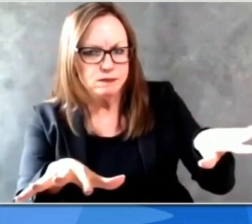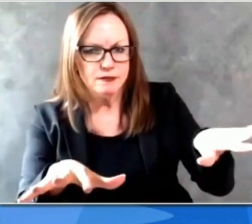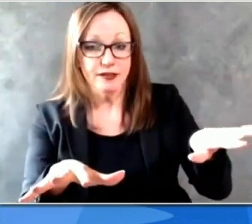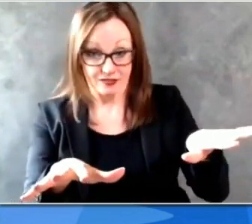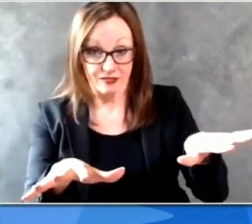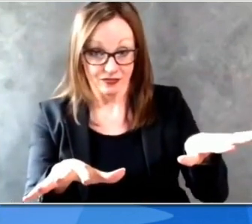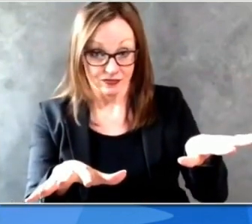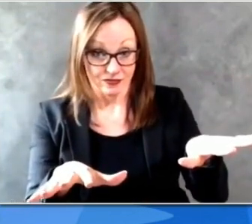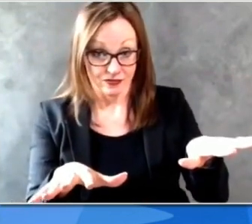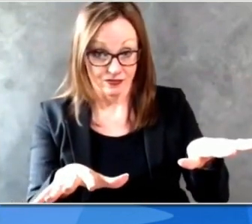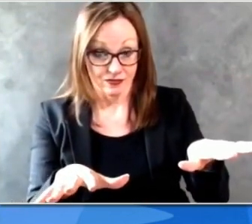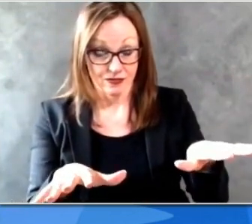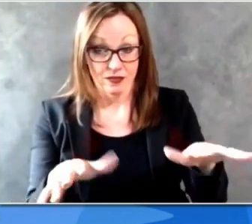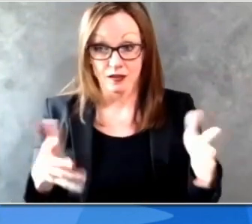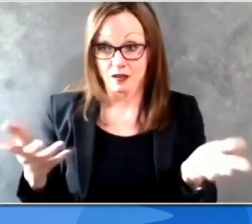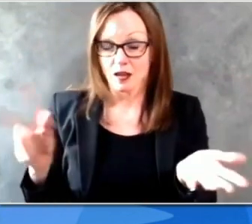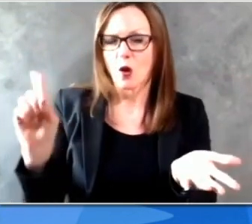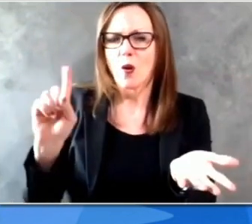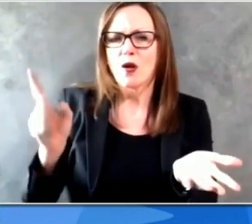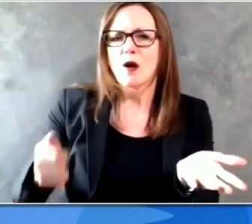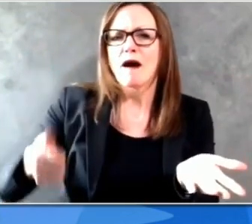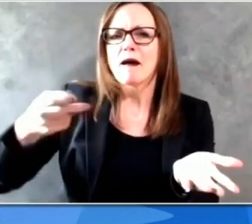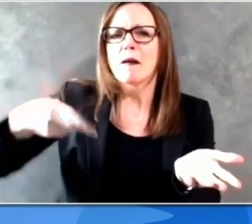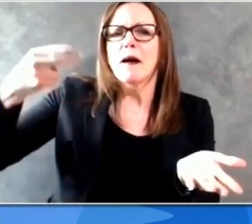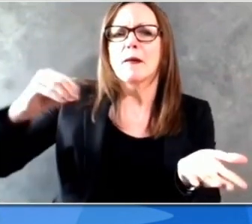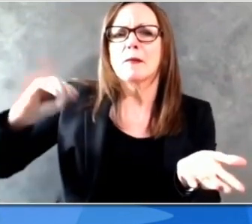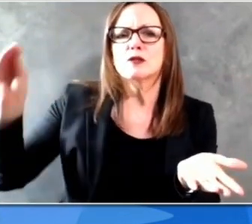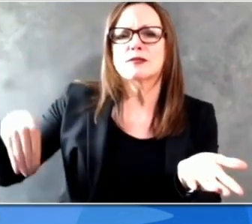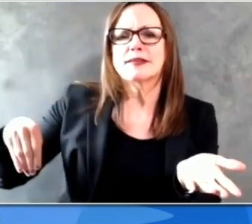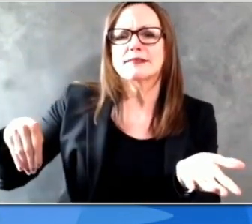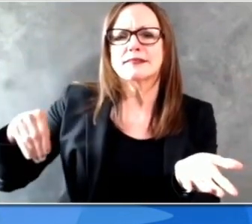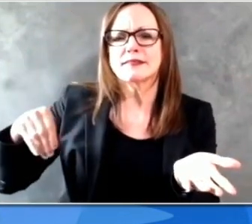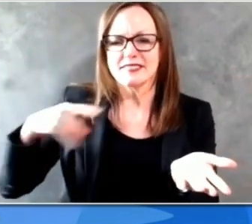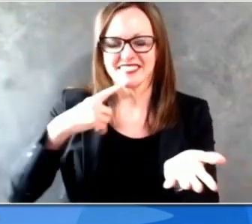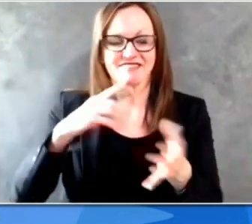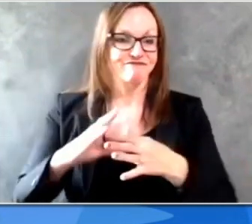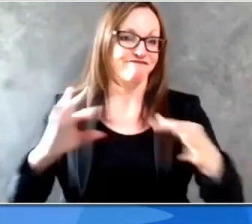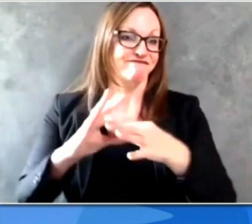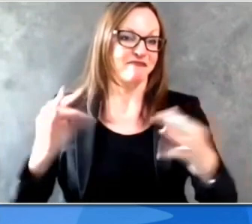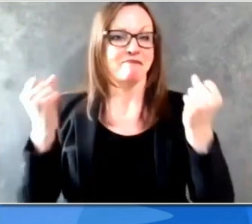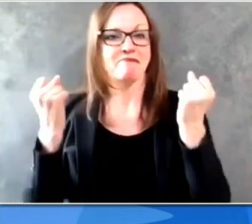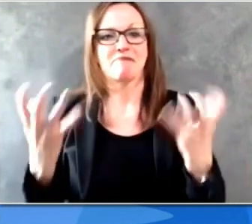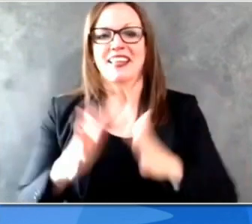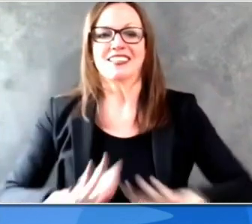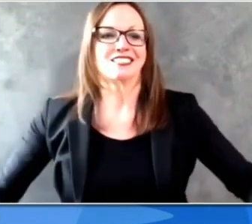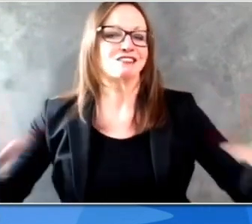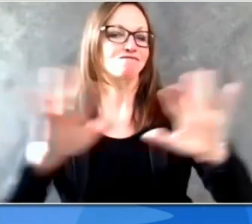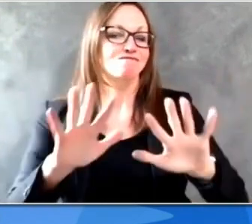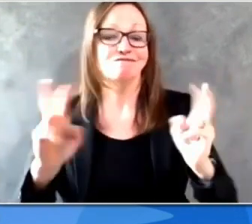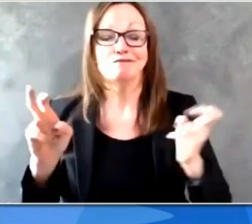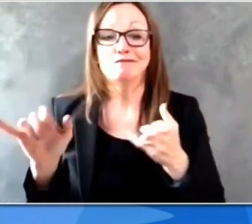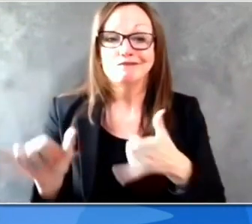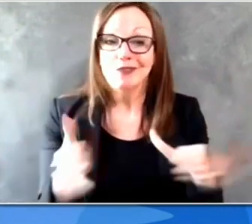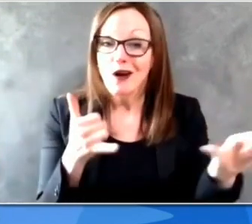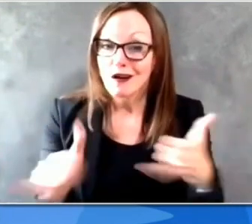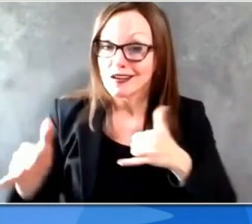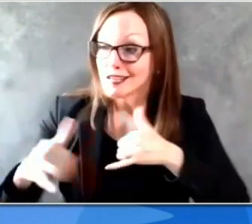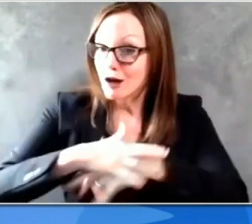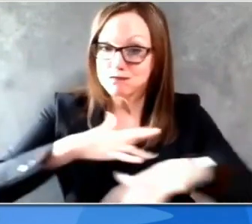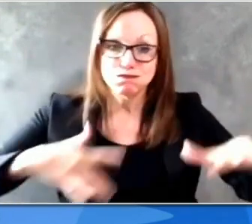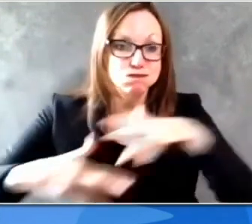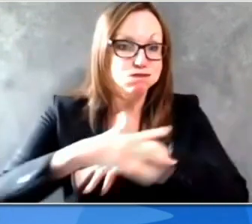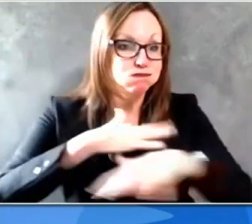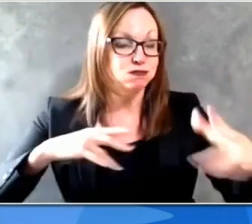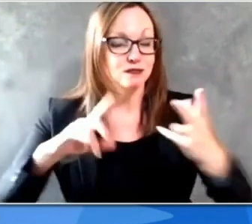guess, this time, or is it kind of the same what we had been seeing before, that they've been out and about in public or